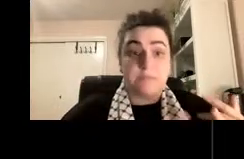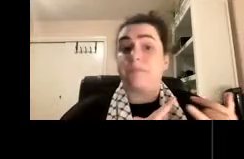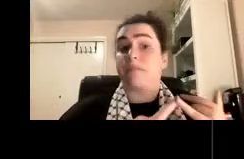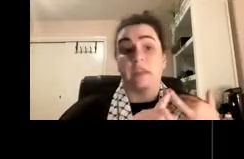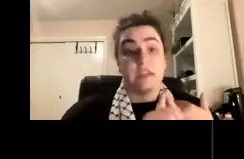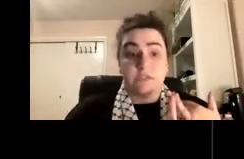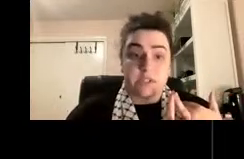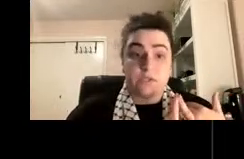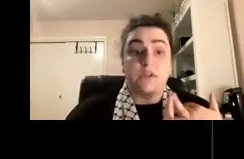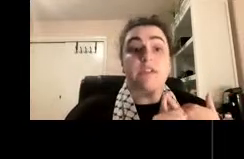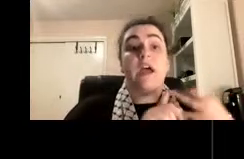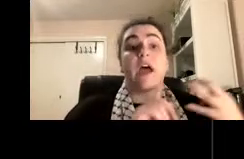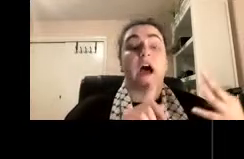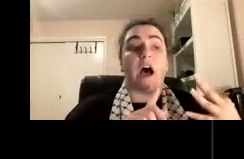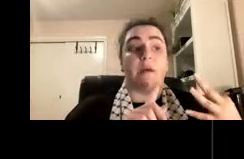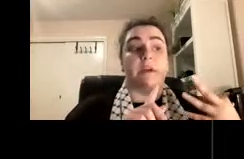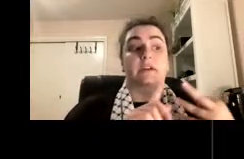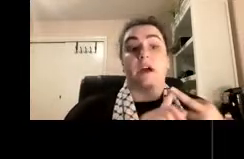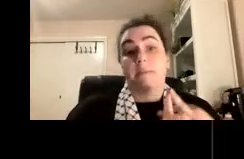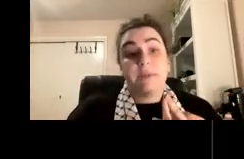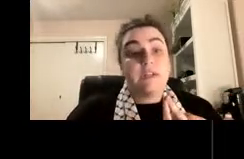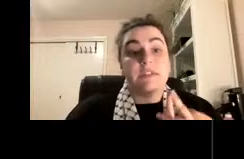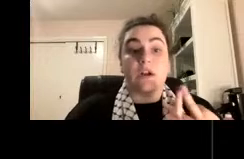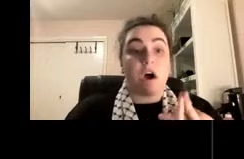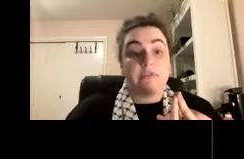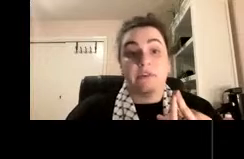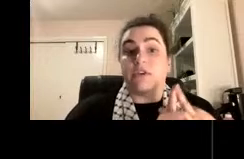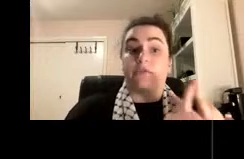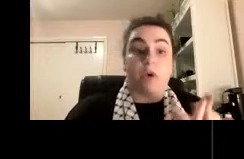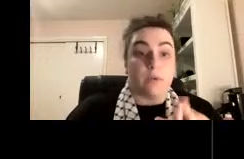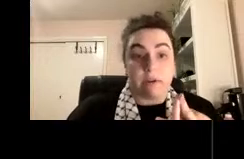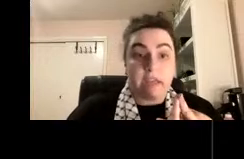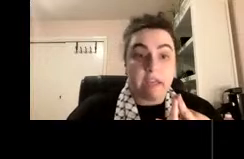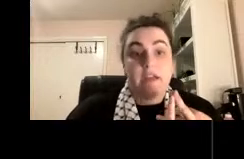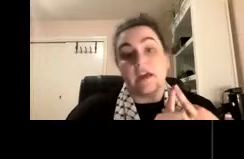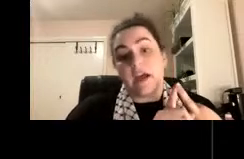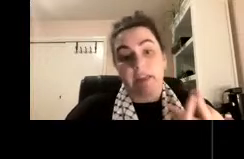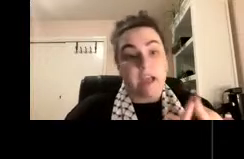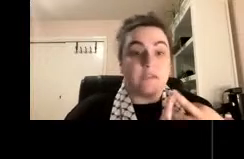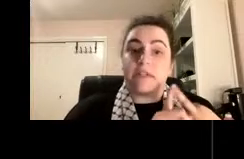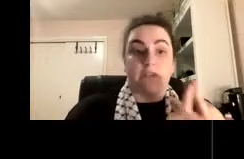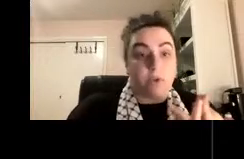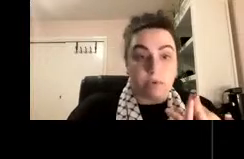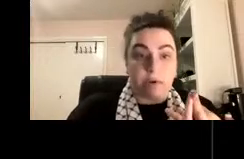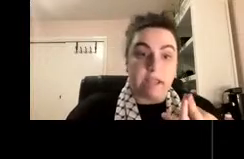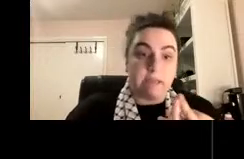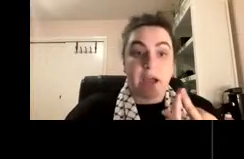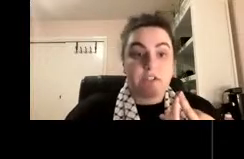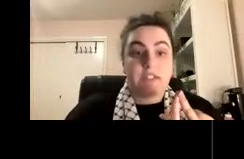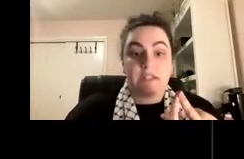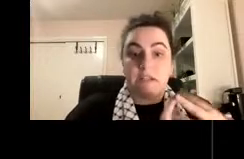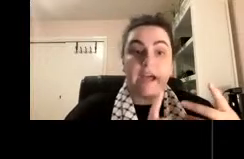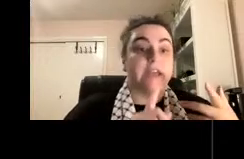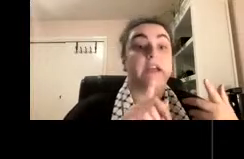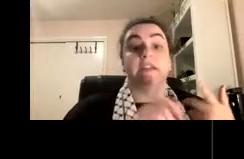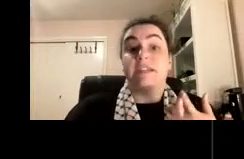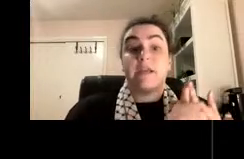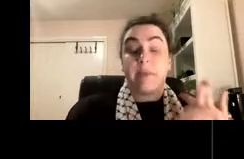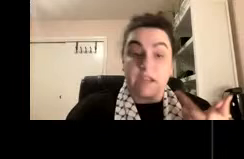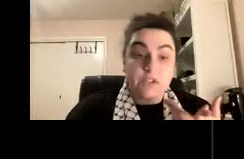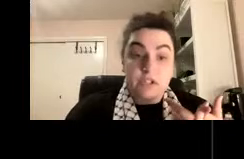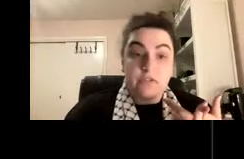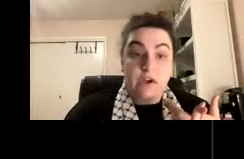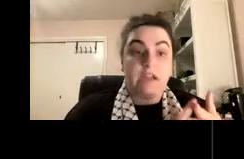corporations, individuals, companies that offer, 401k accounts and like 401k matches and the like,